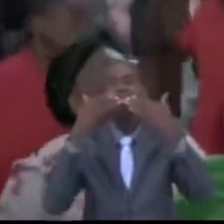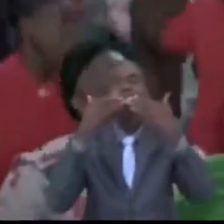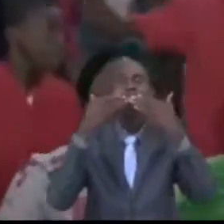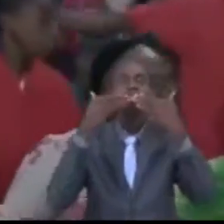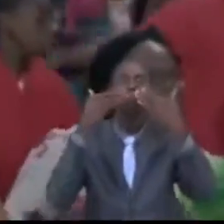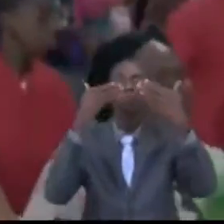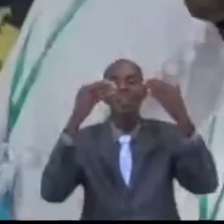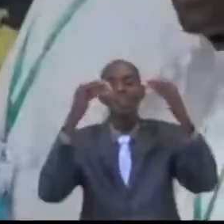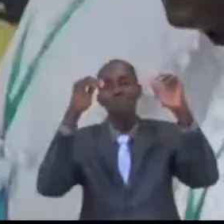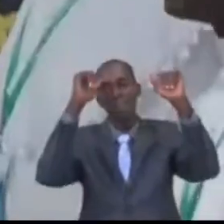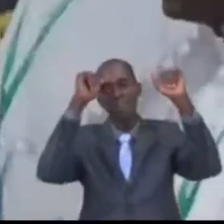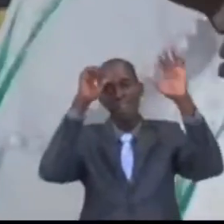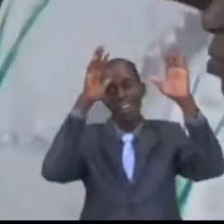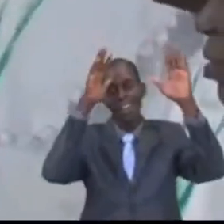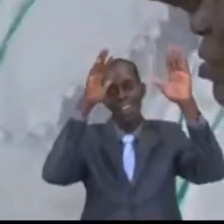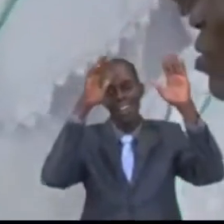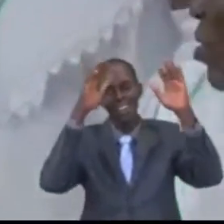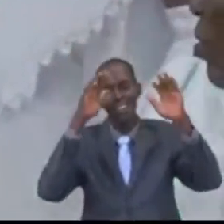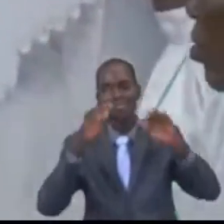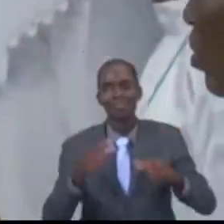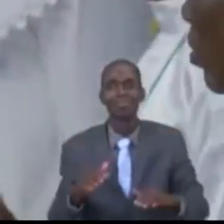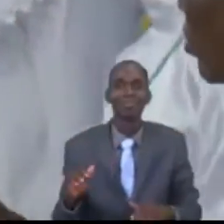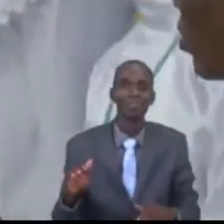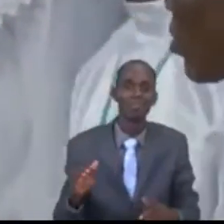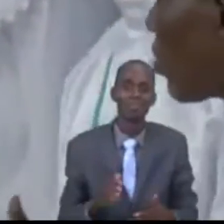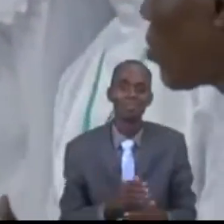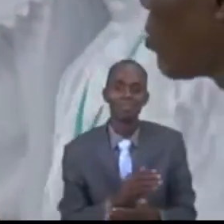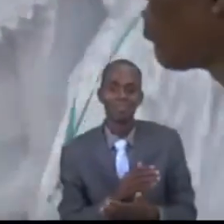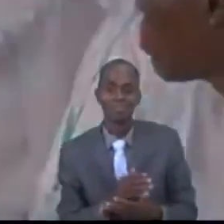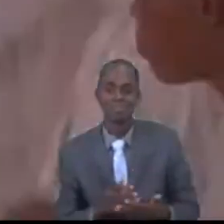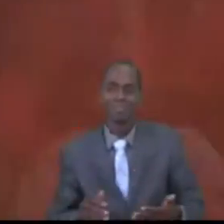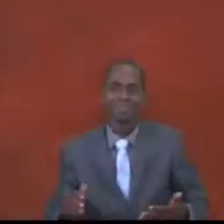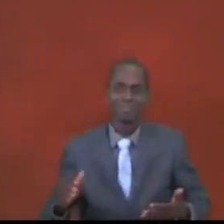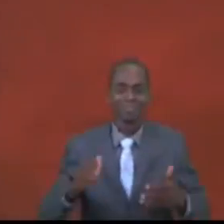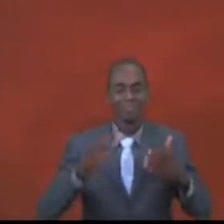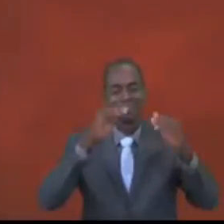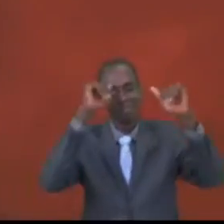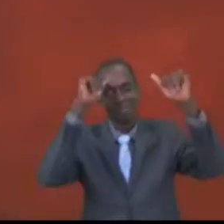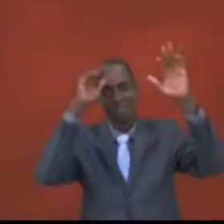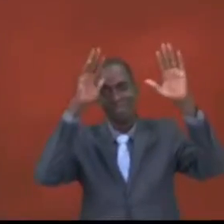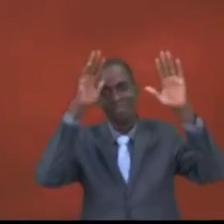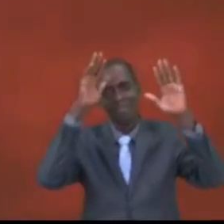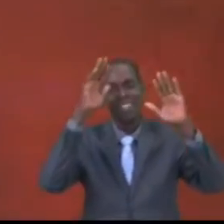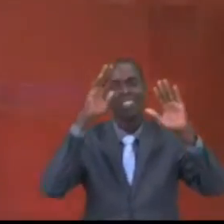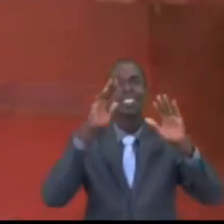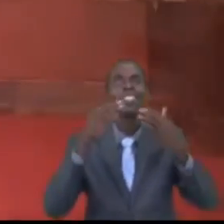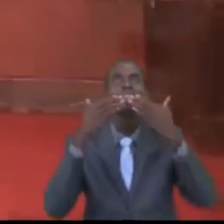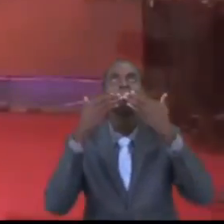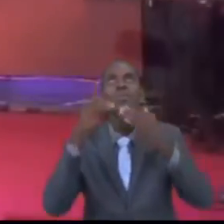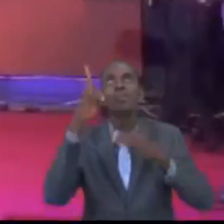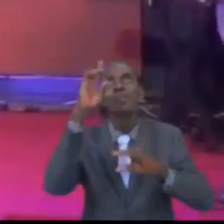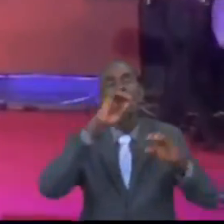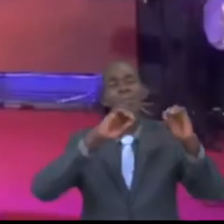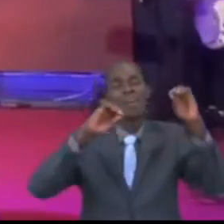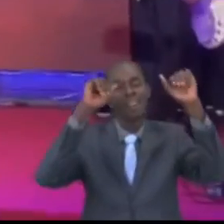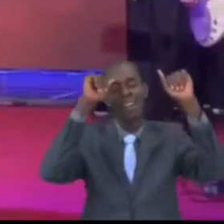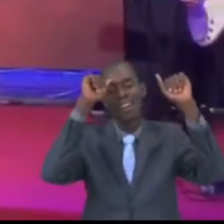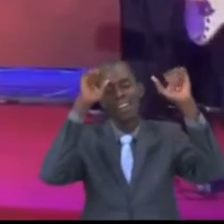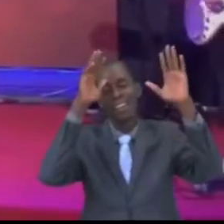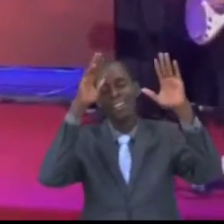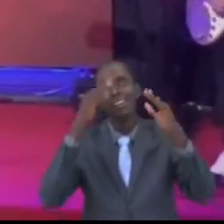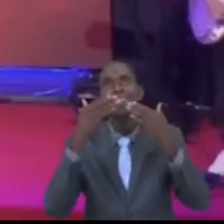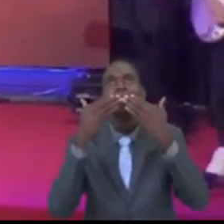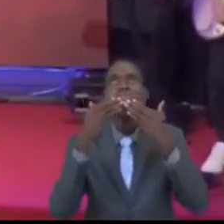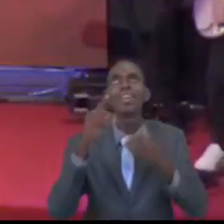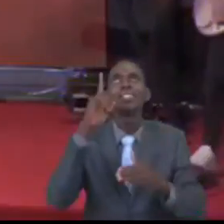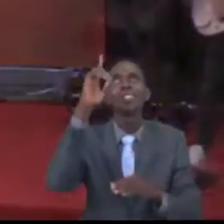awa du pe papa. Come on, lift your voice, papa, eshe o papa. Come